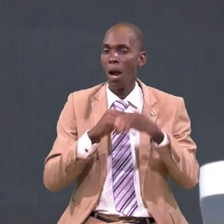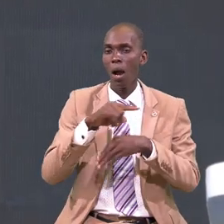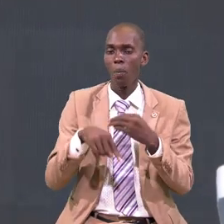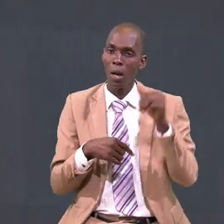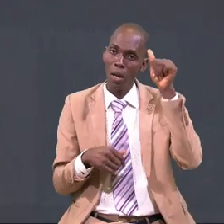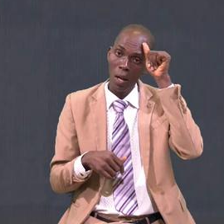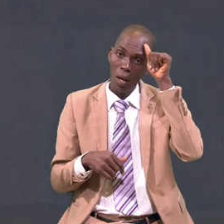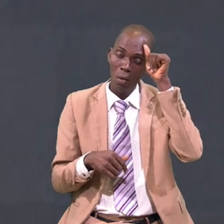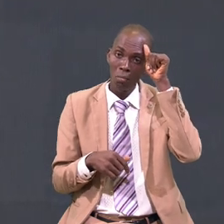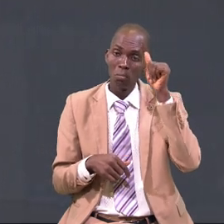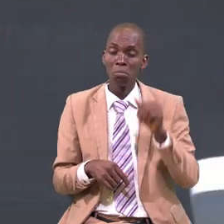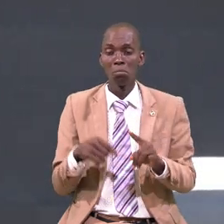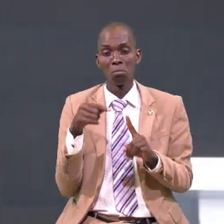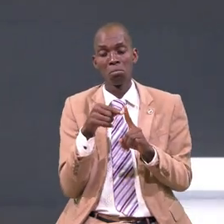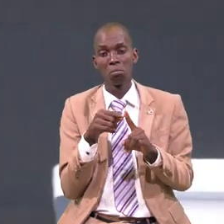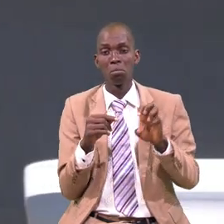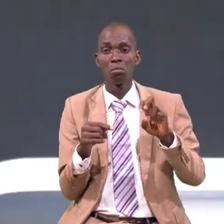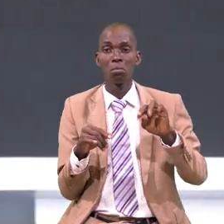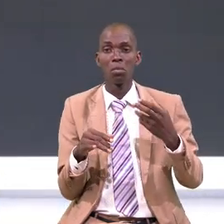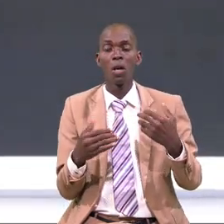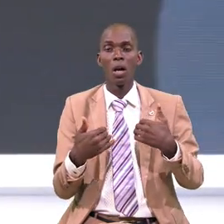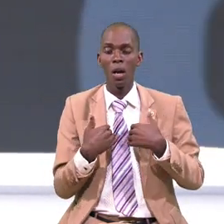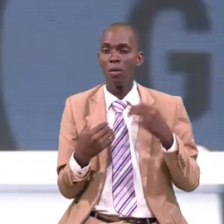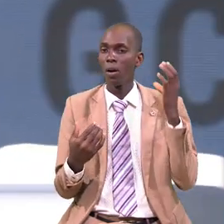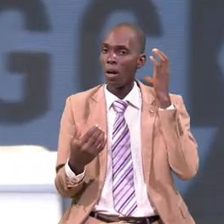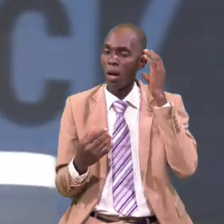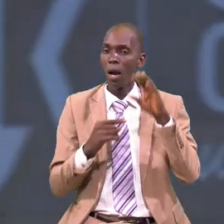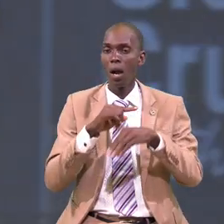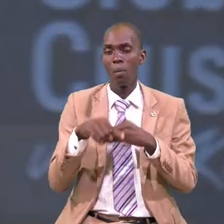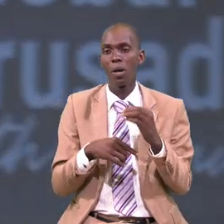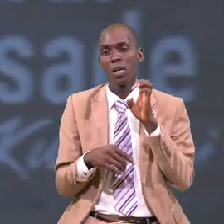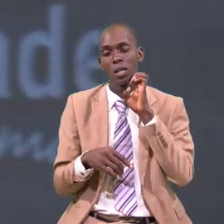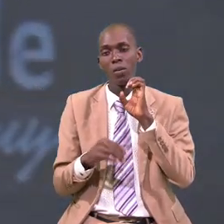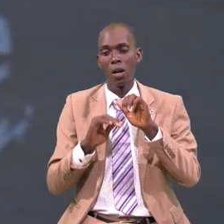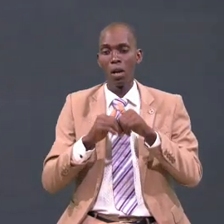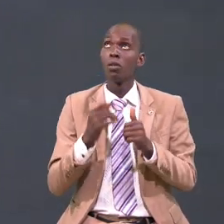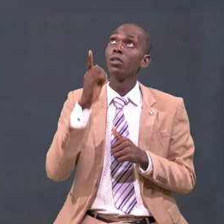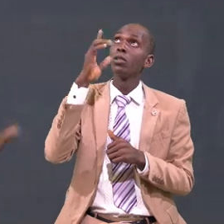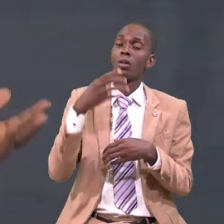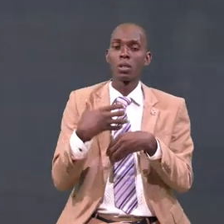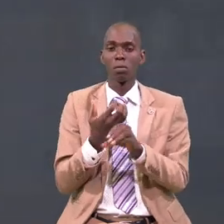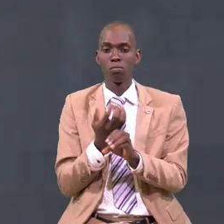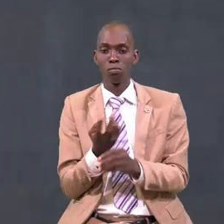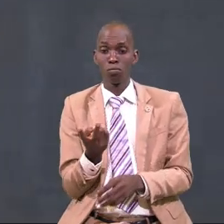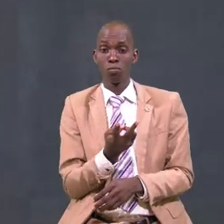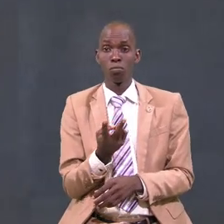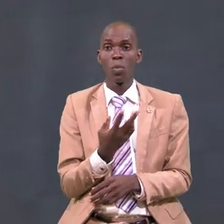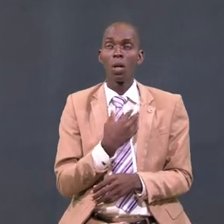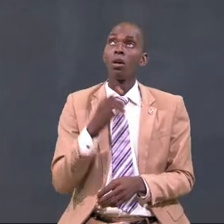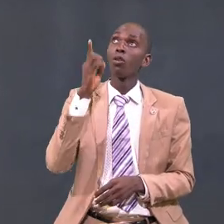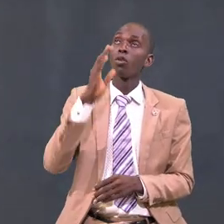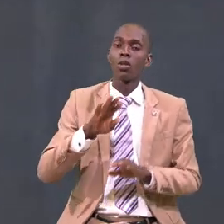heard about Eve. God created them. And God gave them the